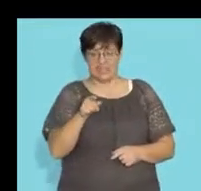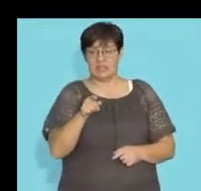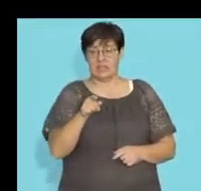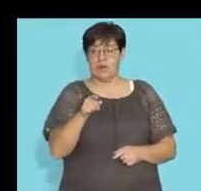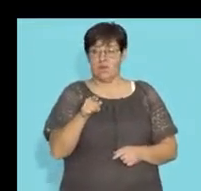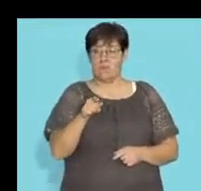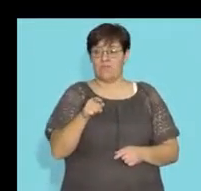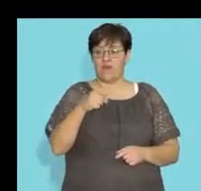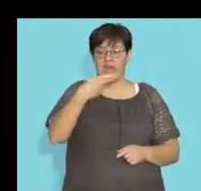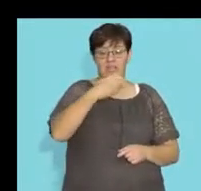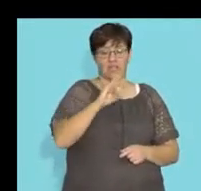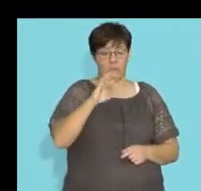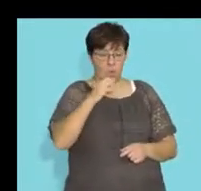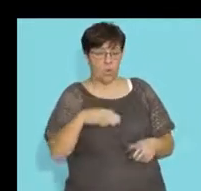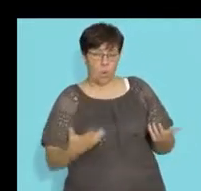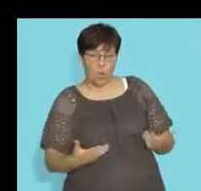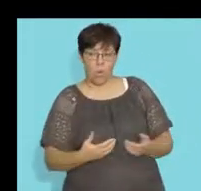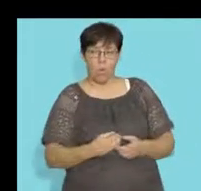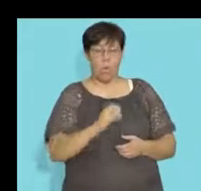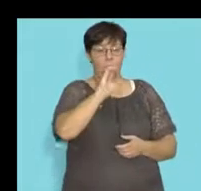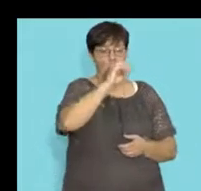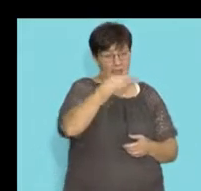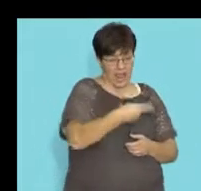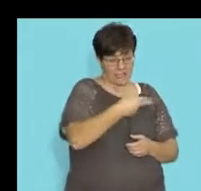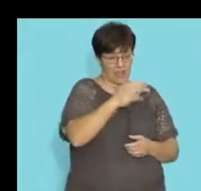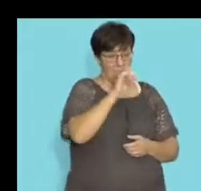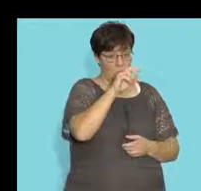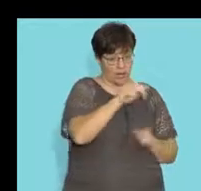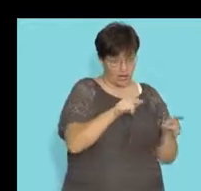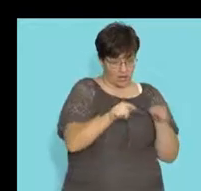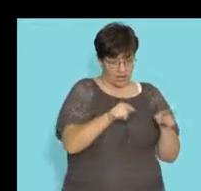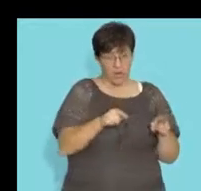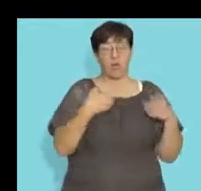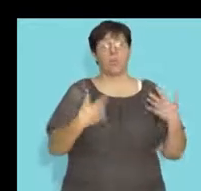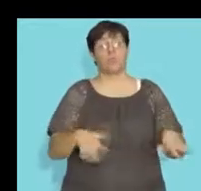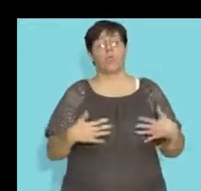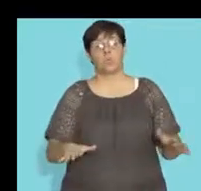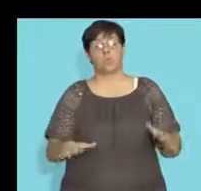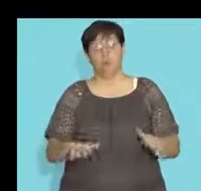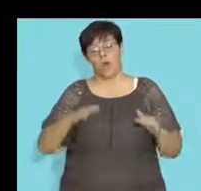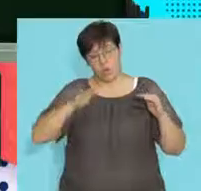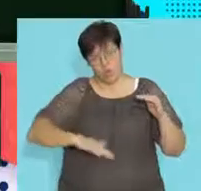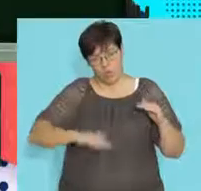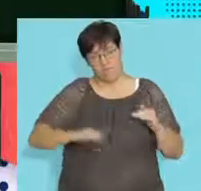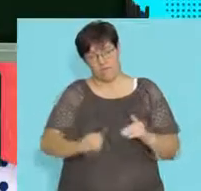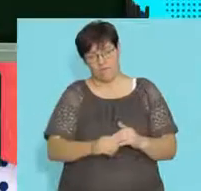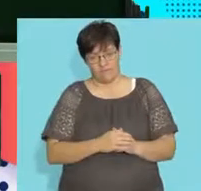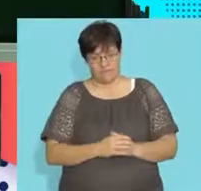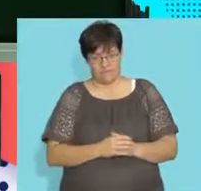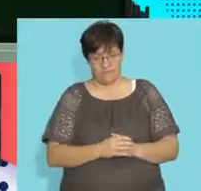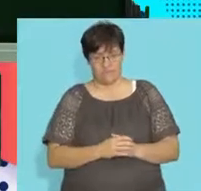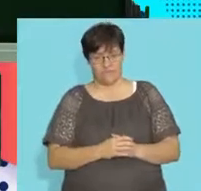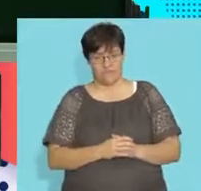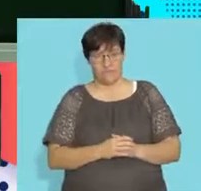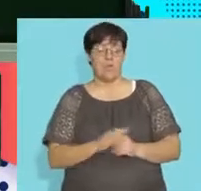the concentration of the hydronium ions or the concentration of the hydroxide ions is so